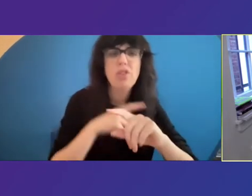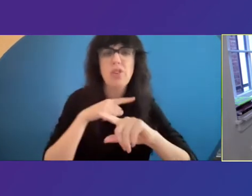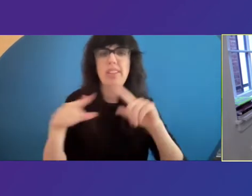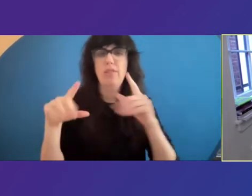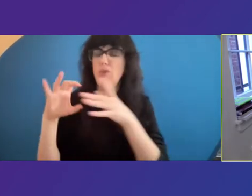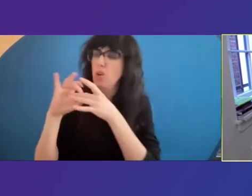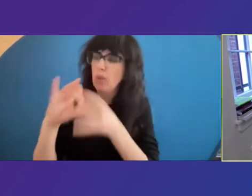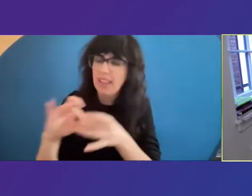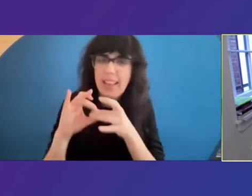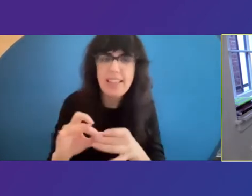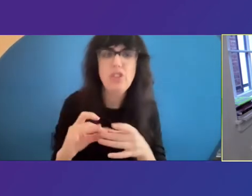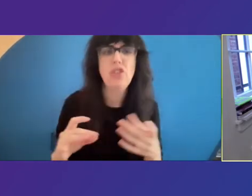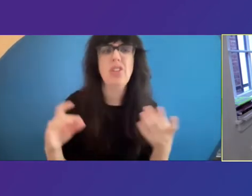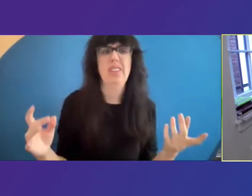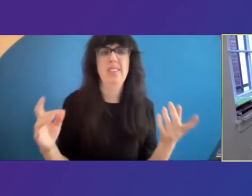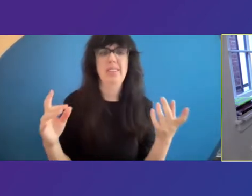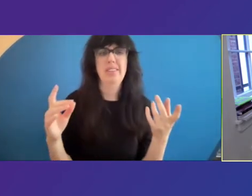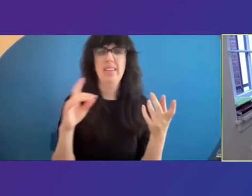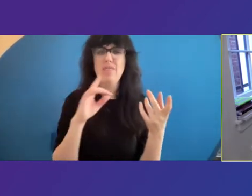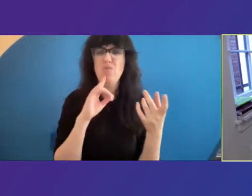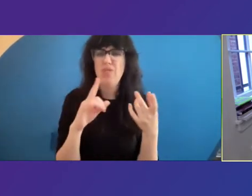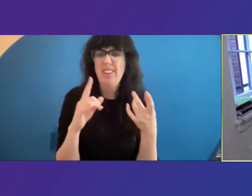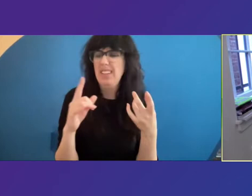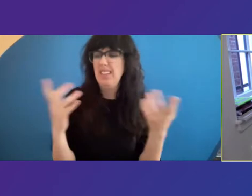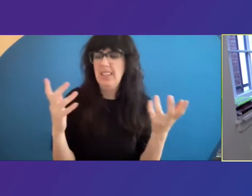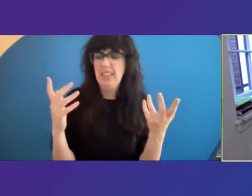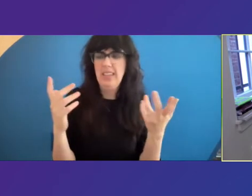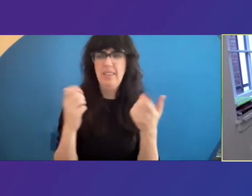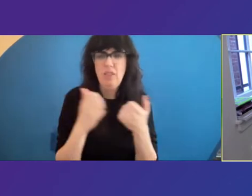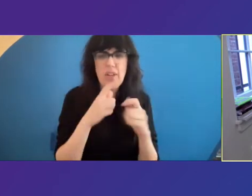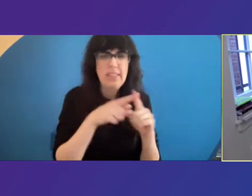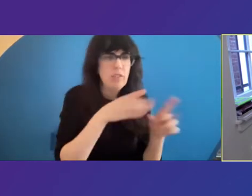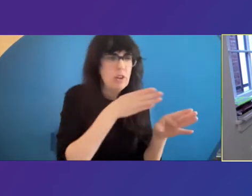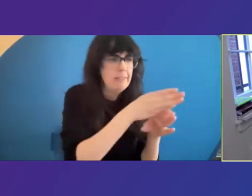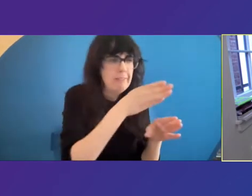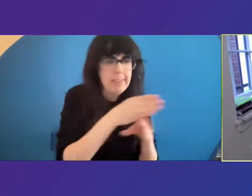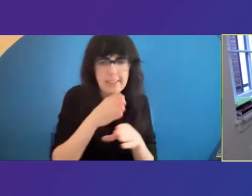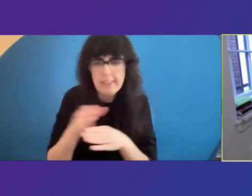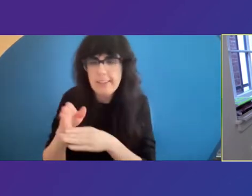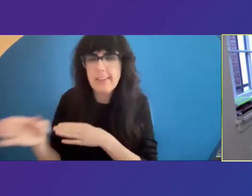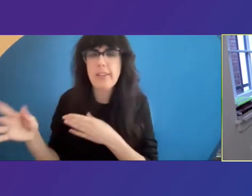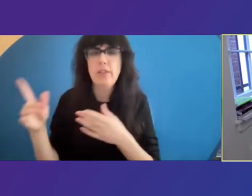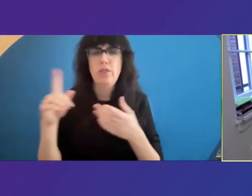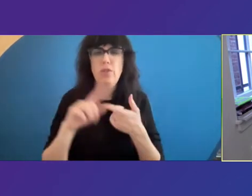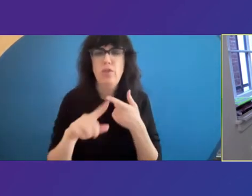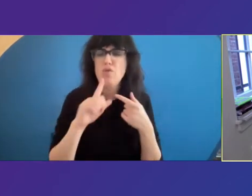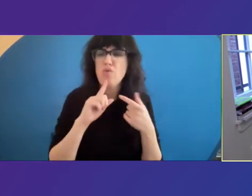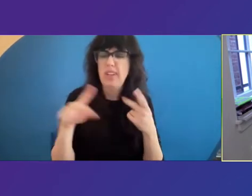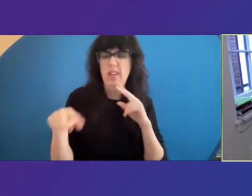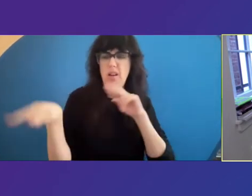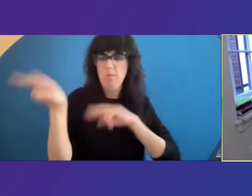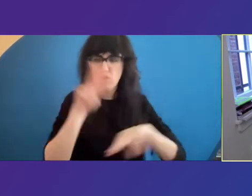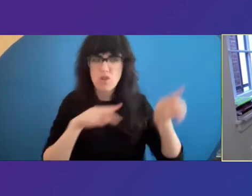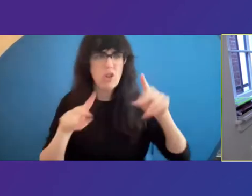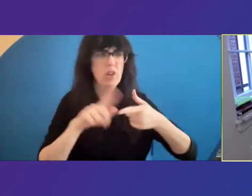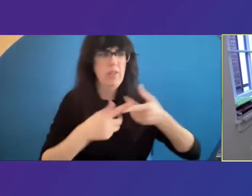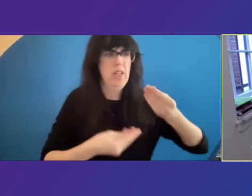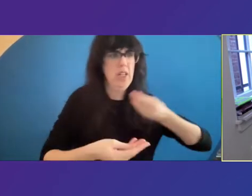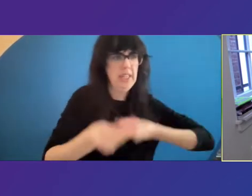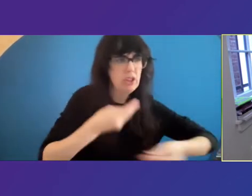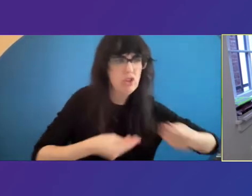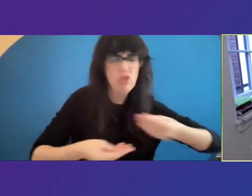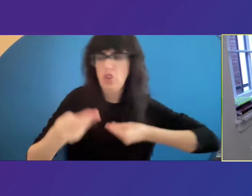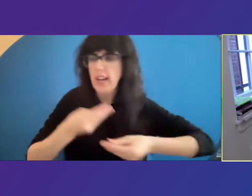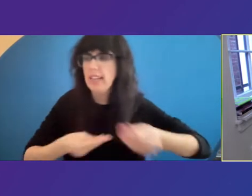we've been thinking together about what fields for making, observing, absorbing, and exchanging we might